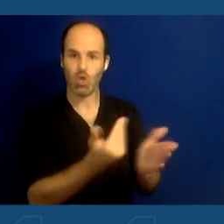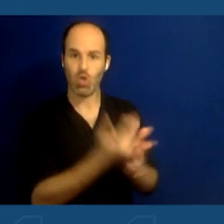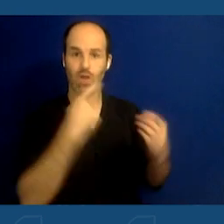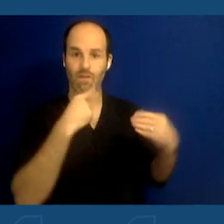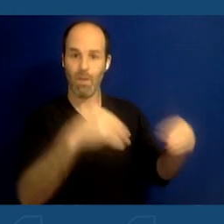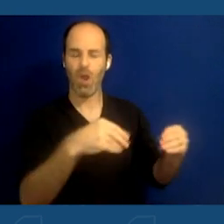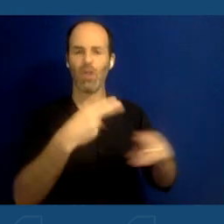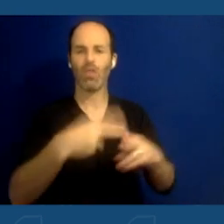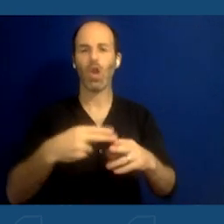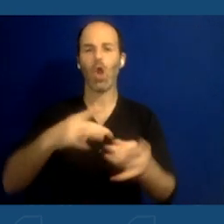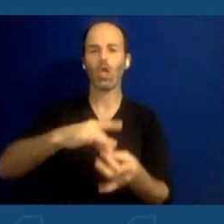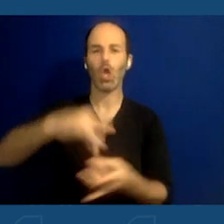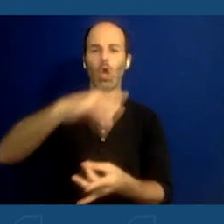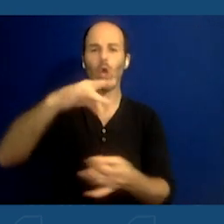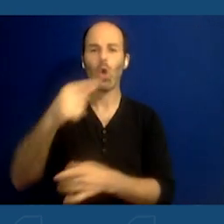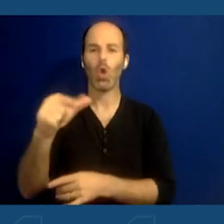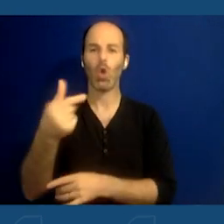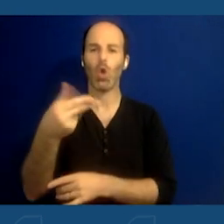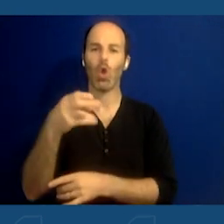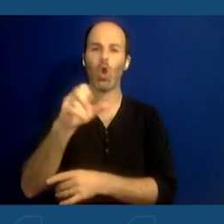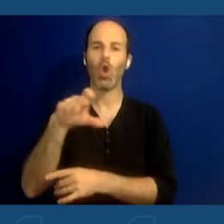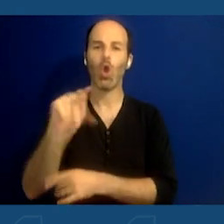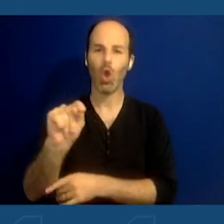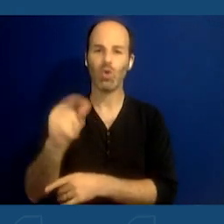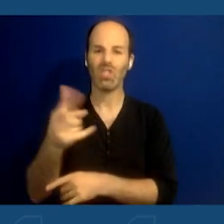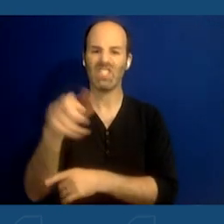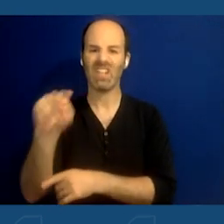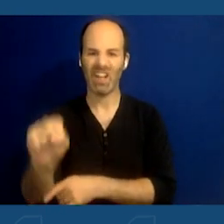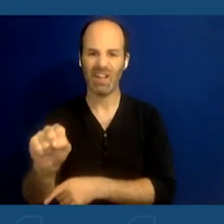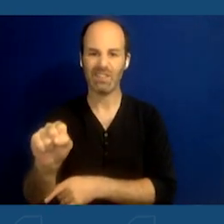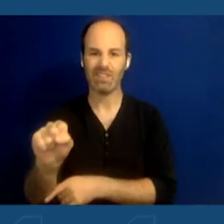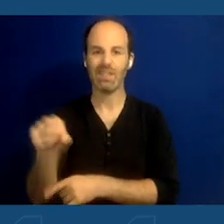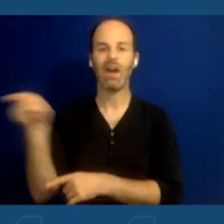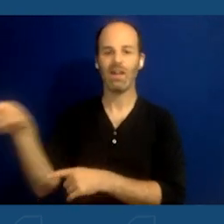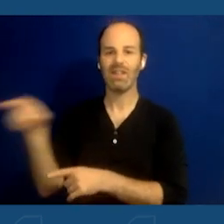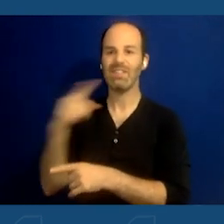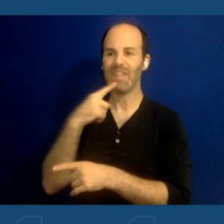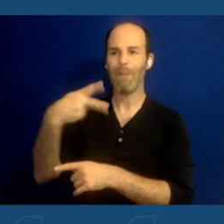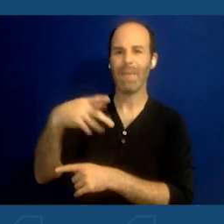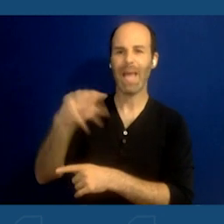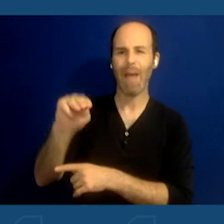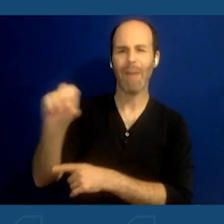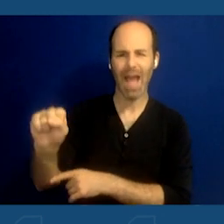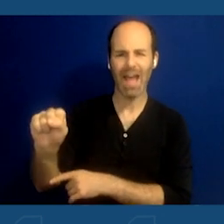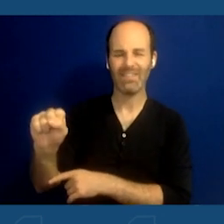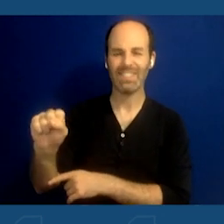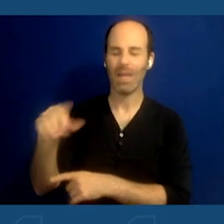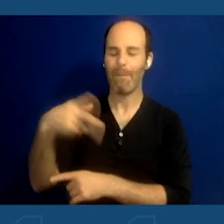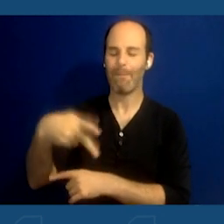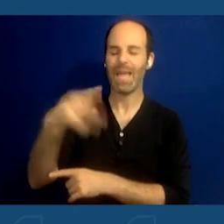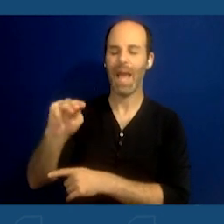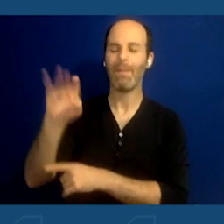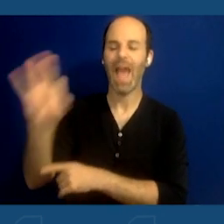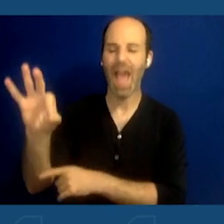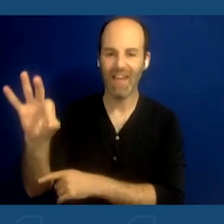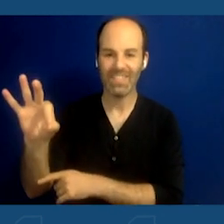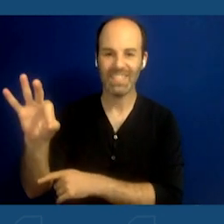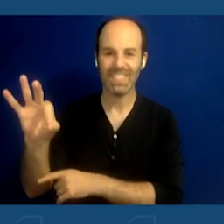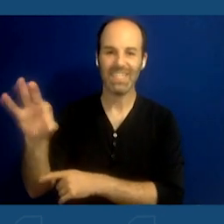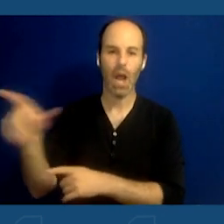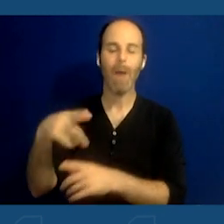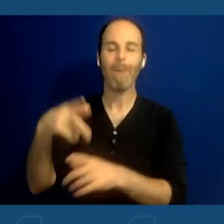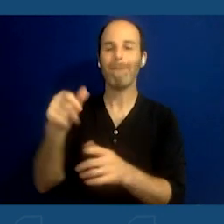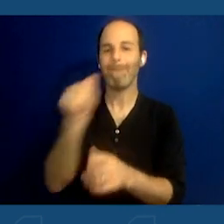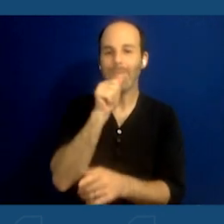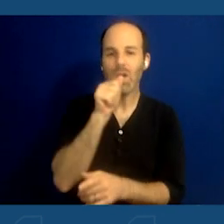guns, personally manufactured. Manufactured firearms. PMFs, they always have to call it something, PMFs, personally manufactured